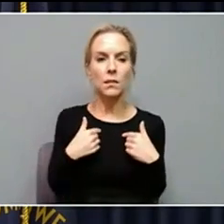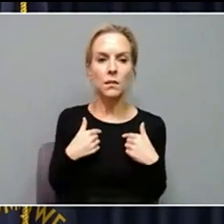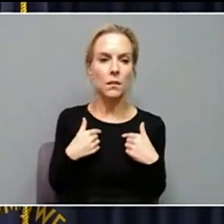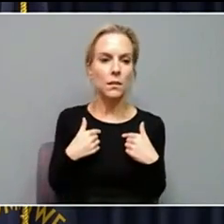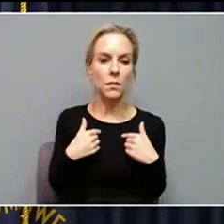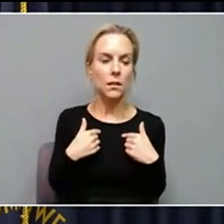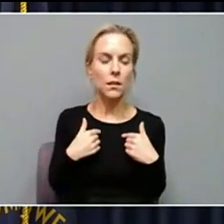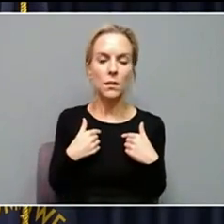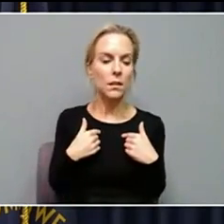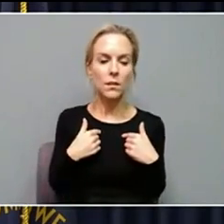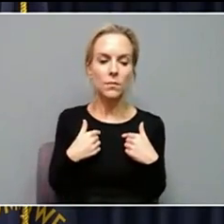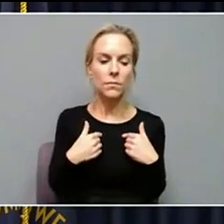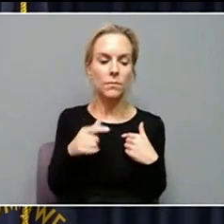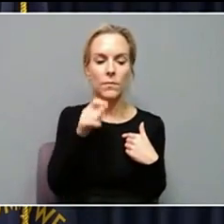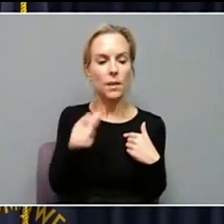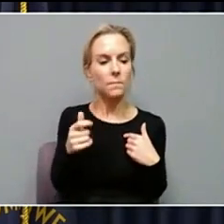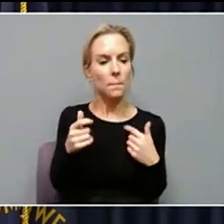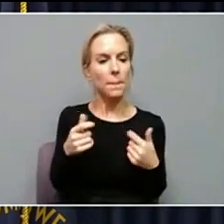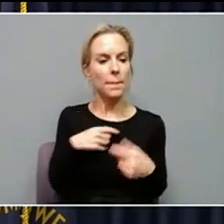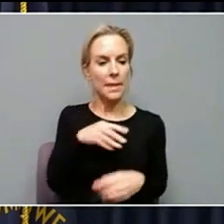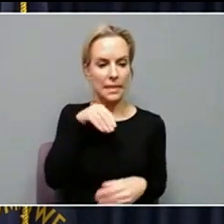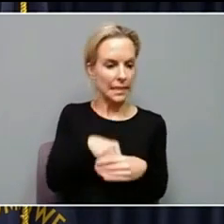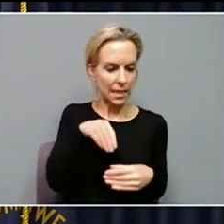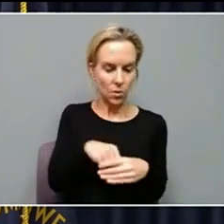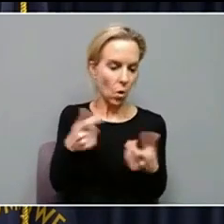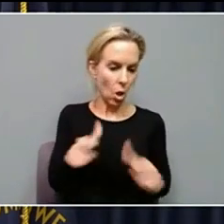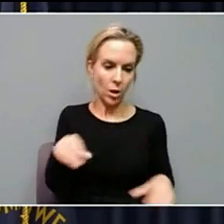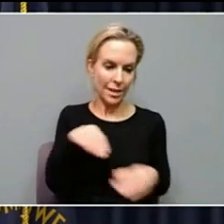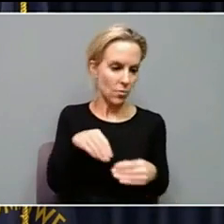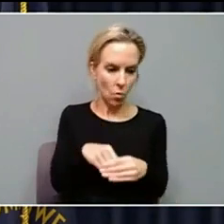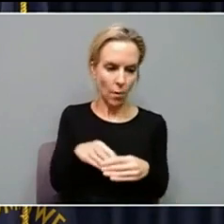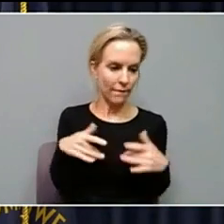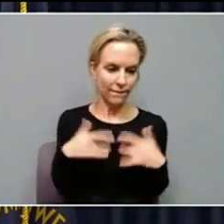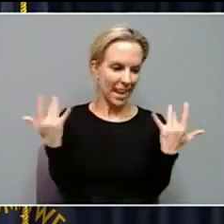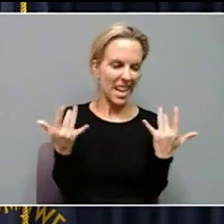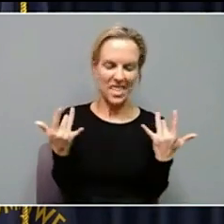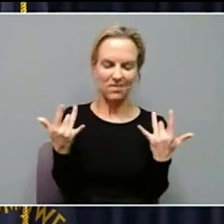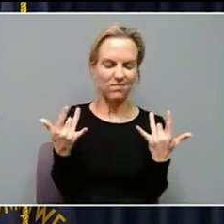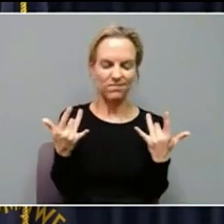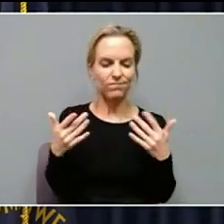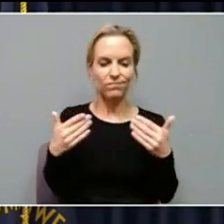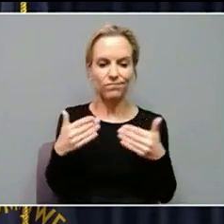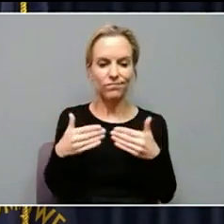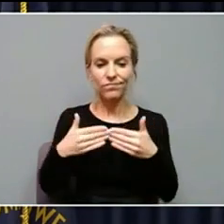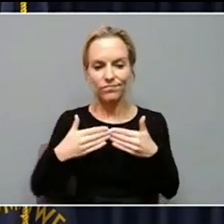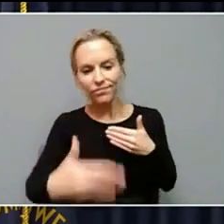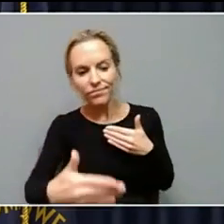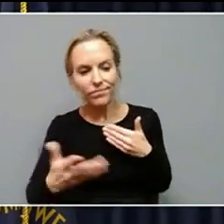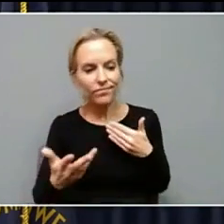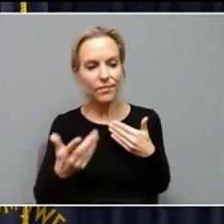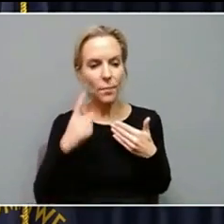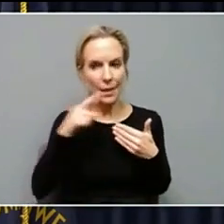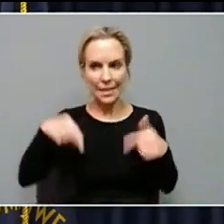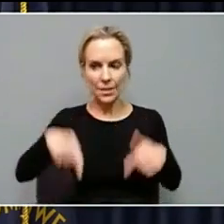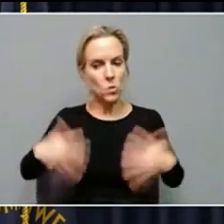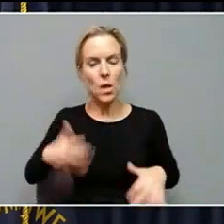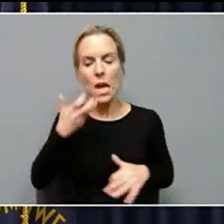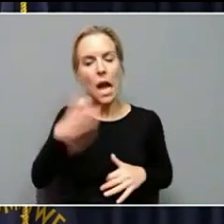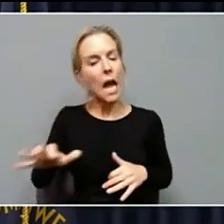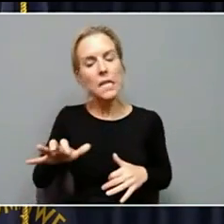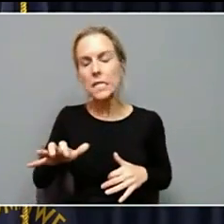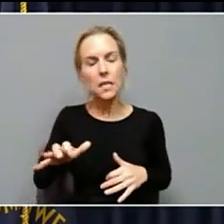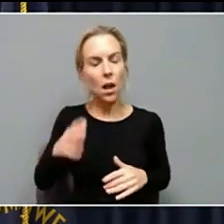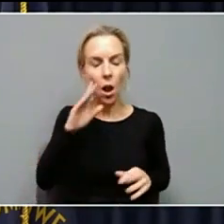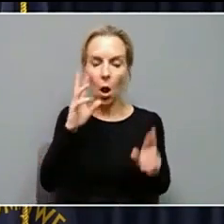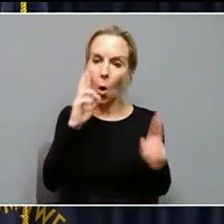to be at large indoor events in the near future when things are this hot. And I hope others will